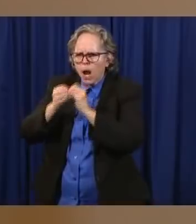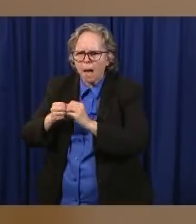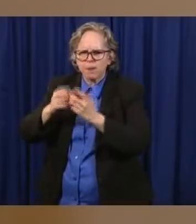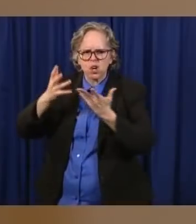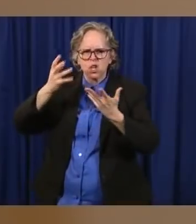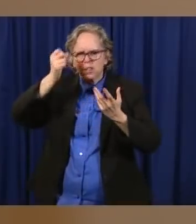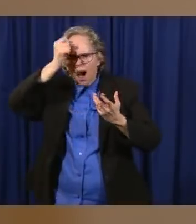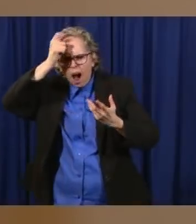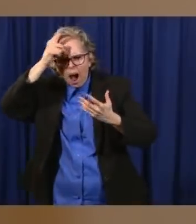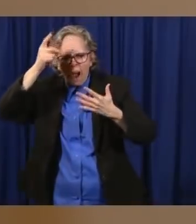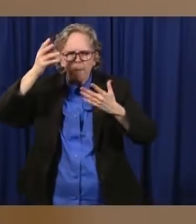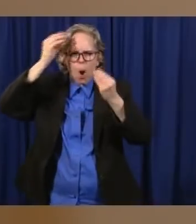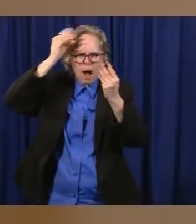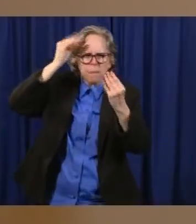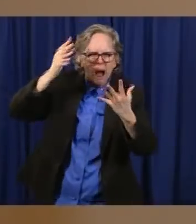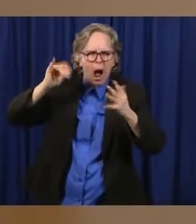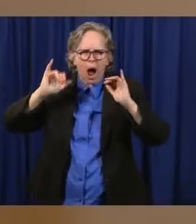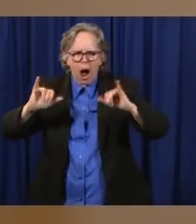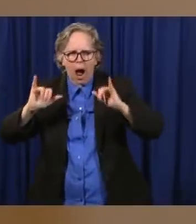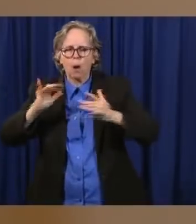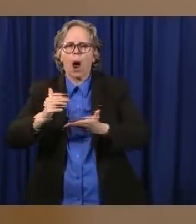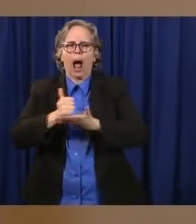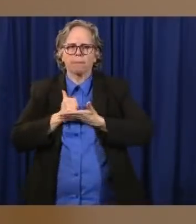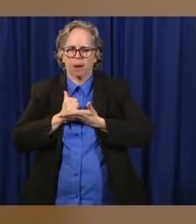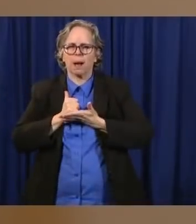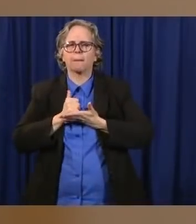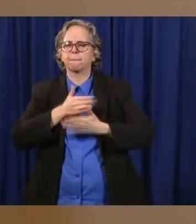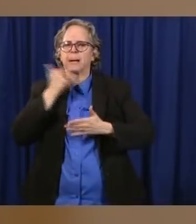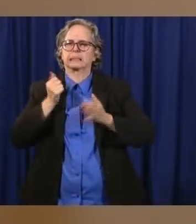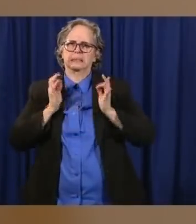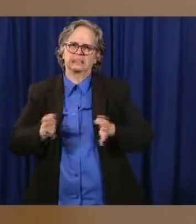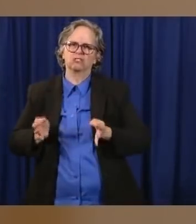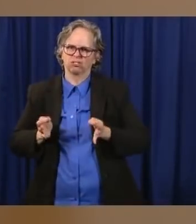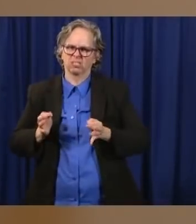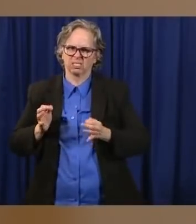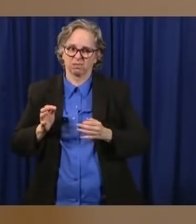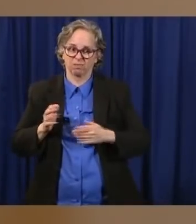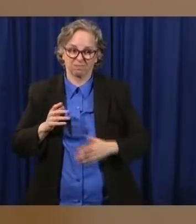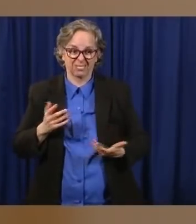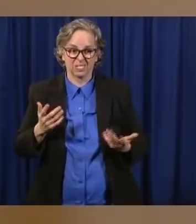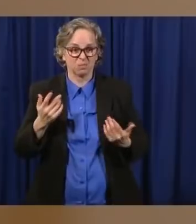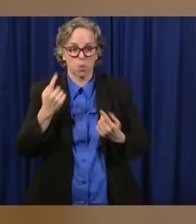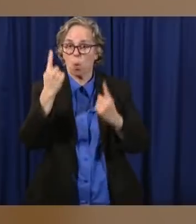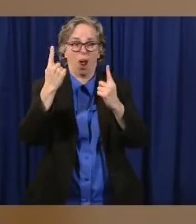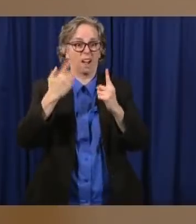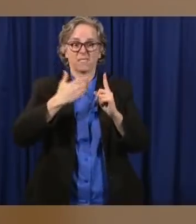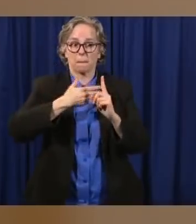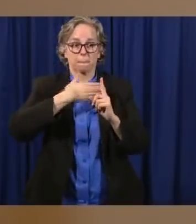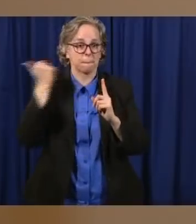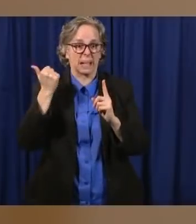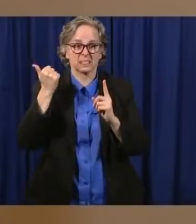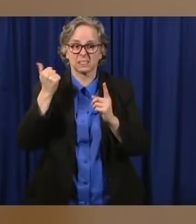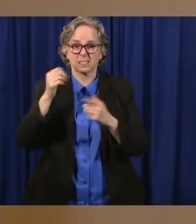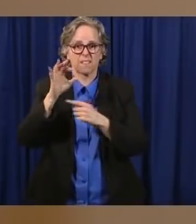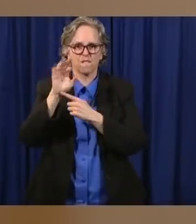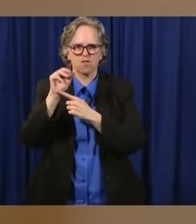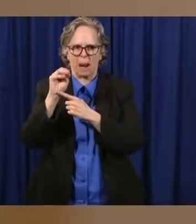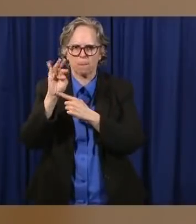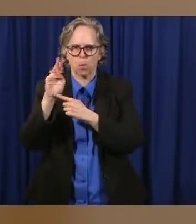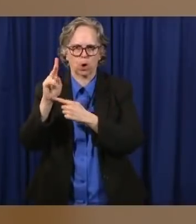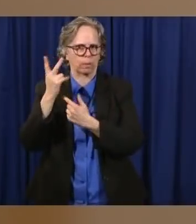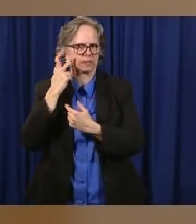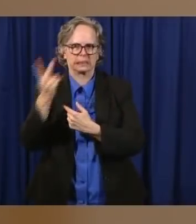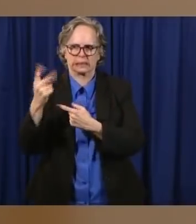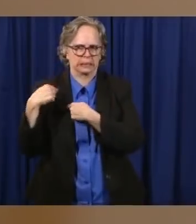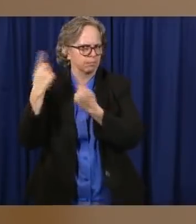I think Ohio is going to have one of the best, it really is one of the best frameworks I've seen, but it's based on these concepts. It's based on having